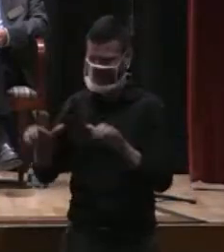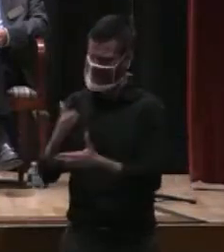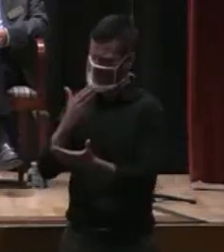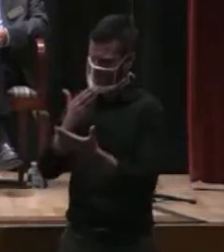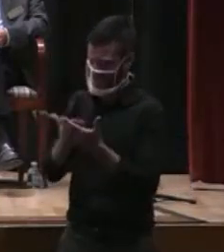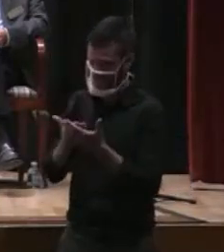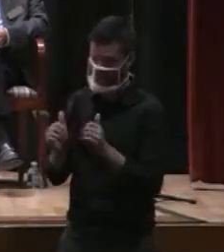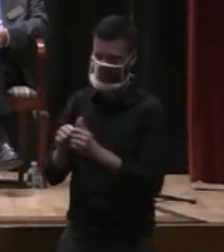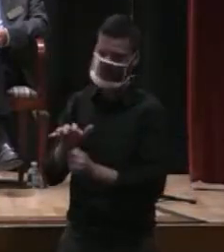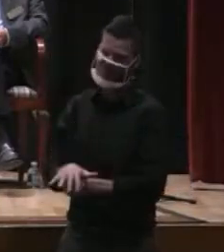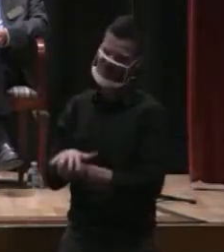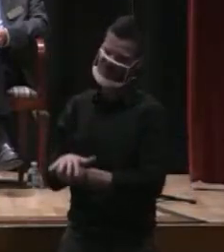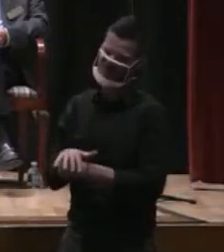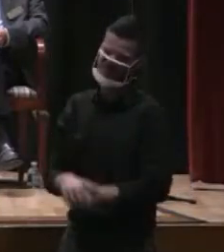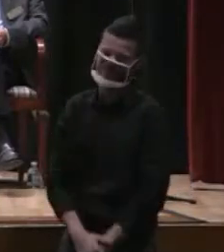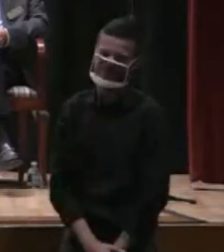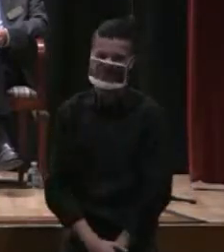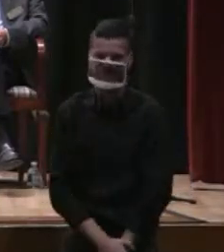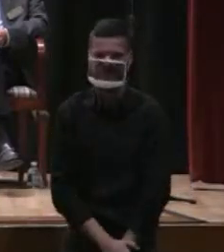under pressure.